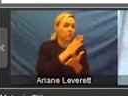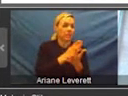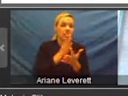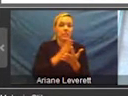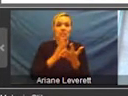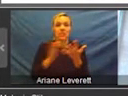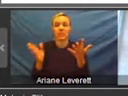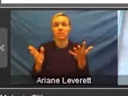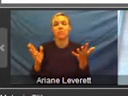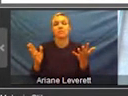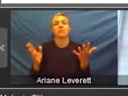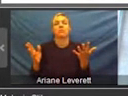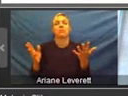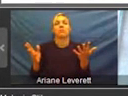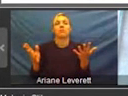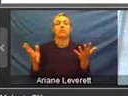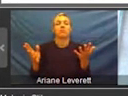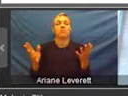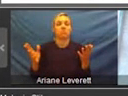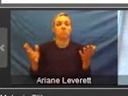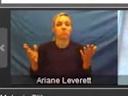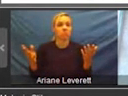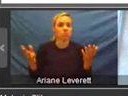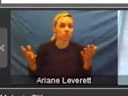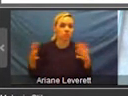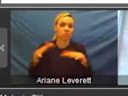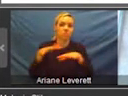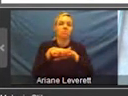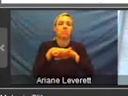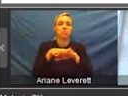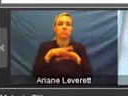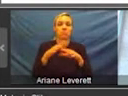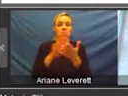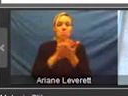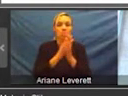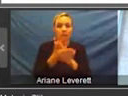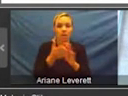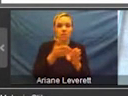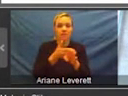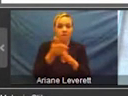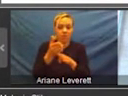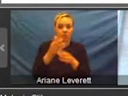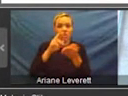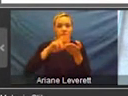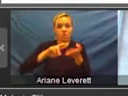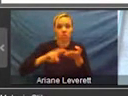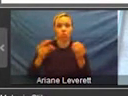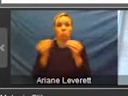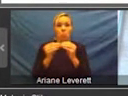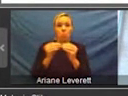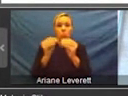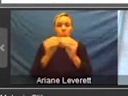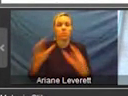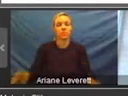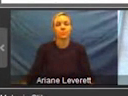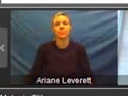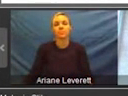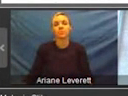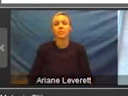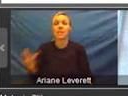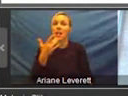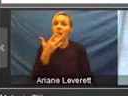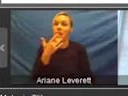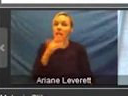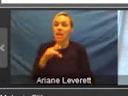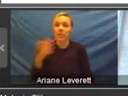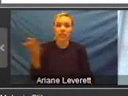that might be or might become an actual field of research more and more, luckily. The areas that